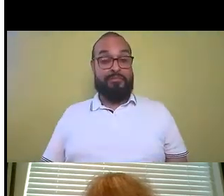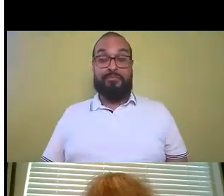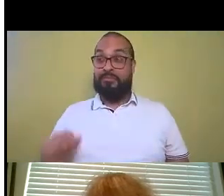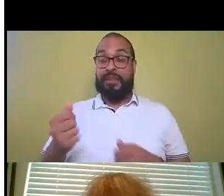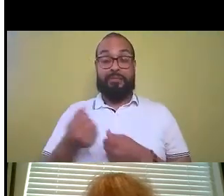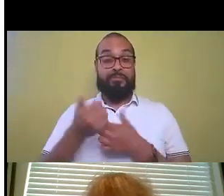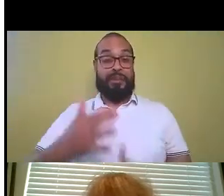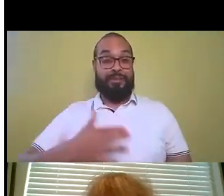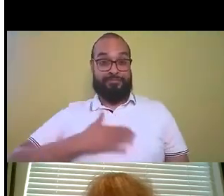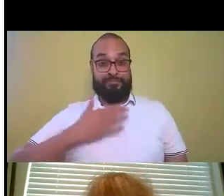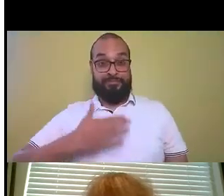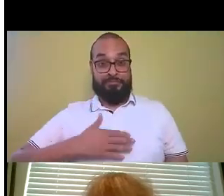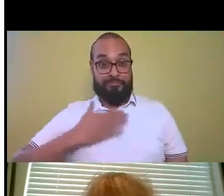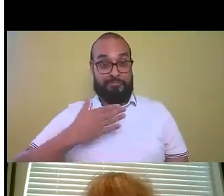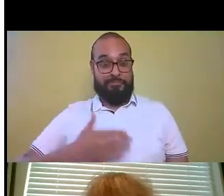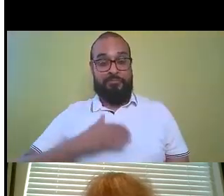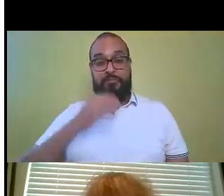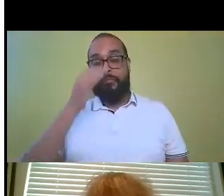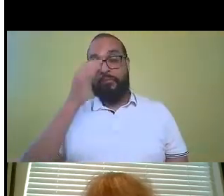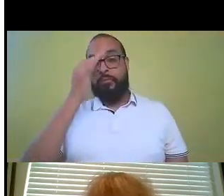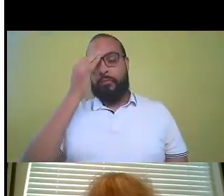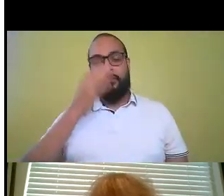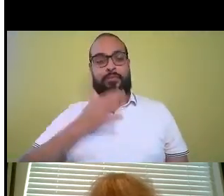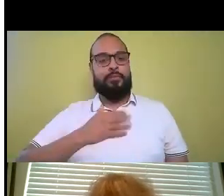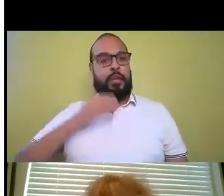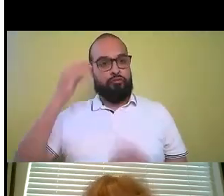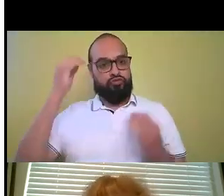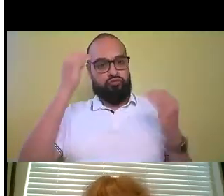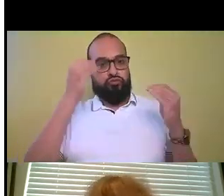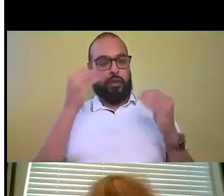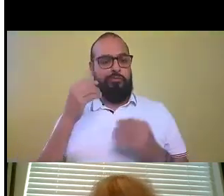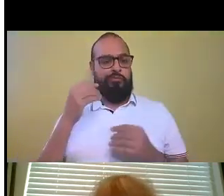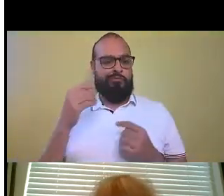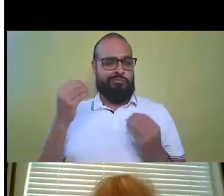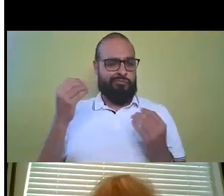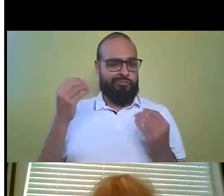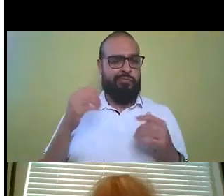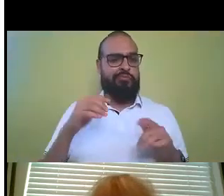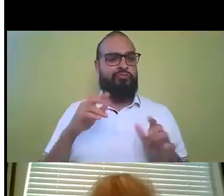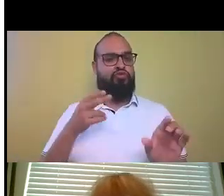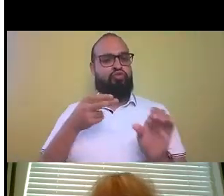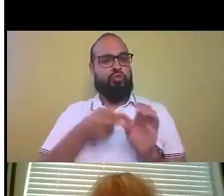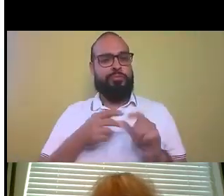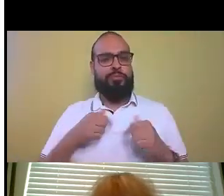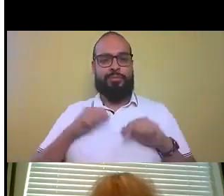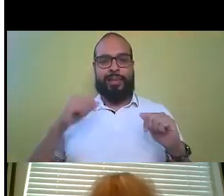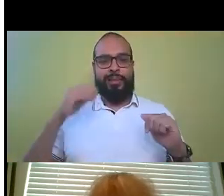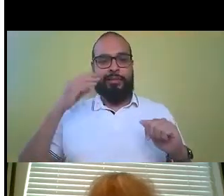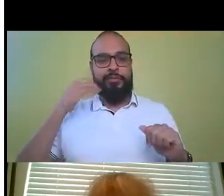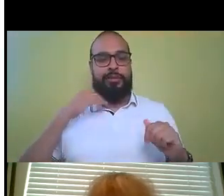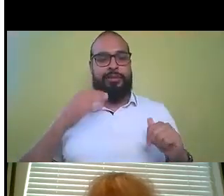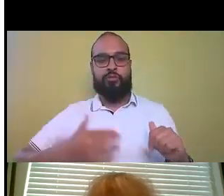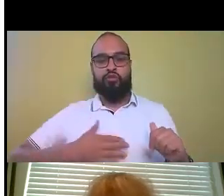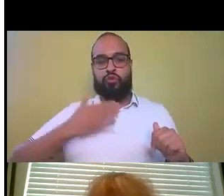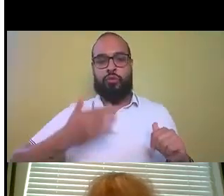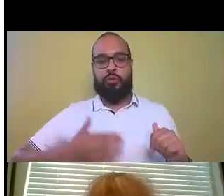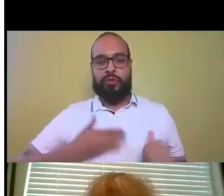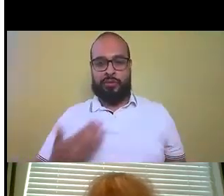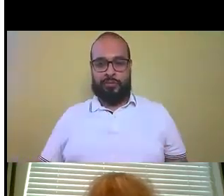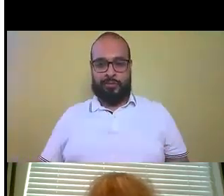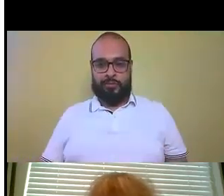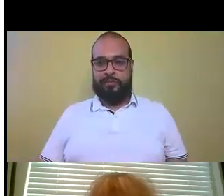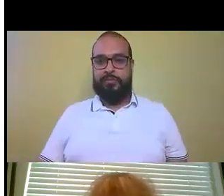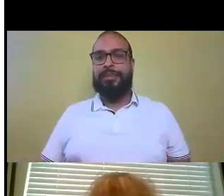just done, what my processing participation has been. I can experience joy. I can experience